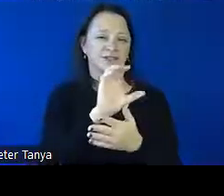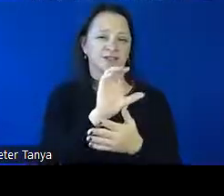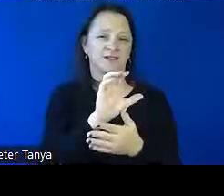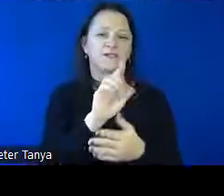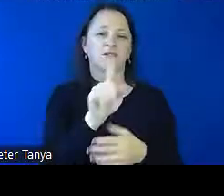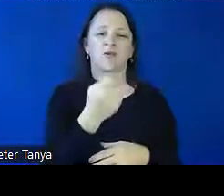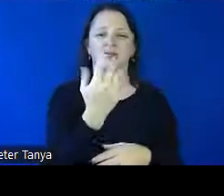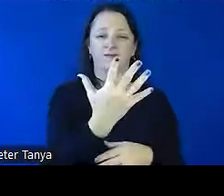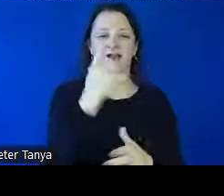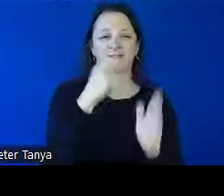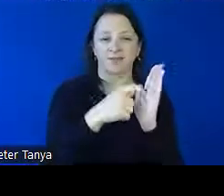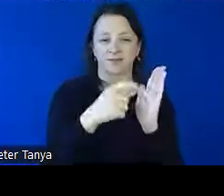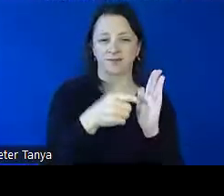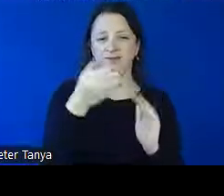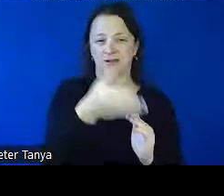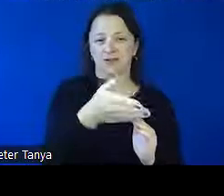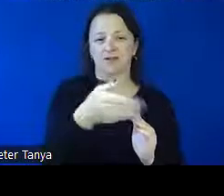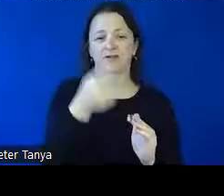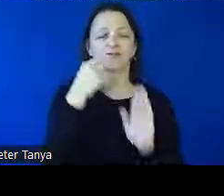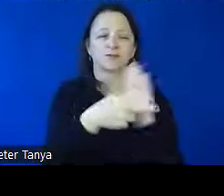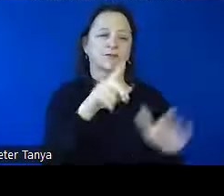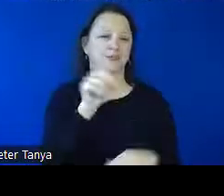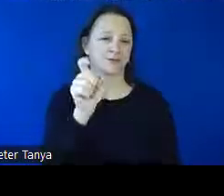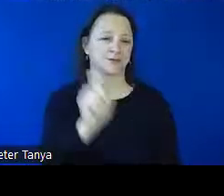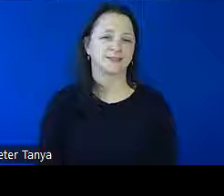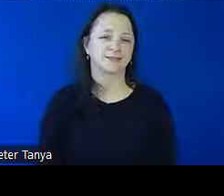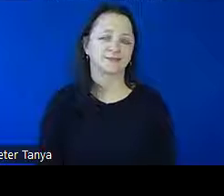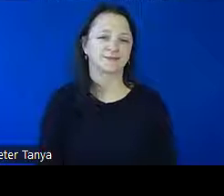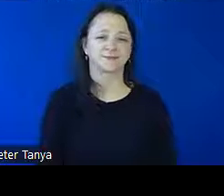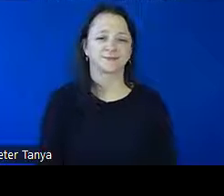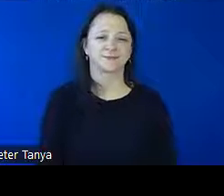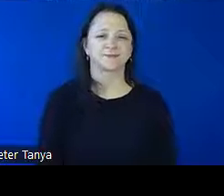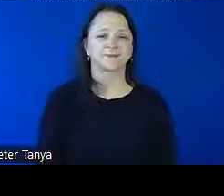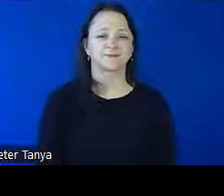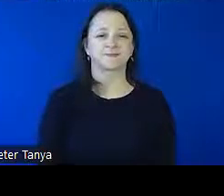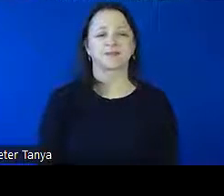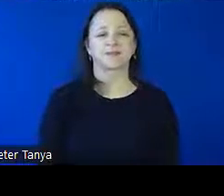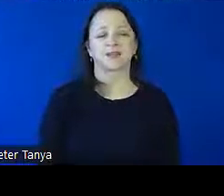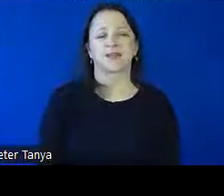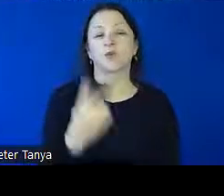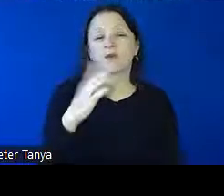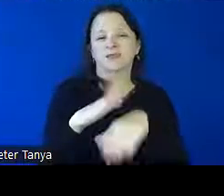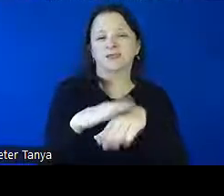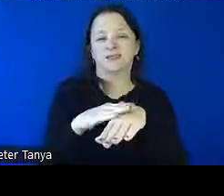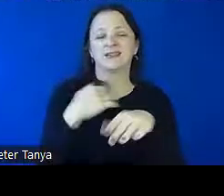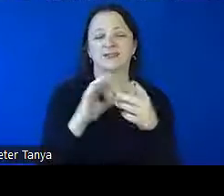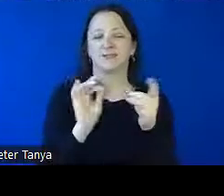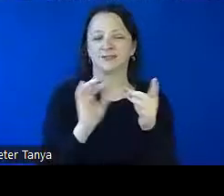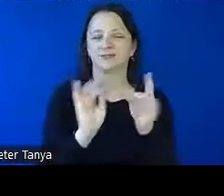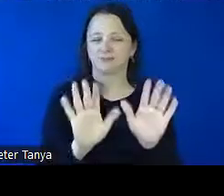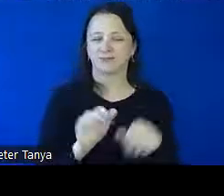symptoms that need to be present in any one of those categories or both. And as a small caveat, I would like to kind of mention too